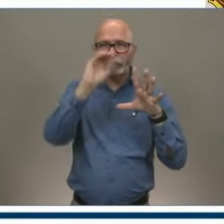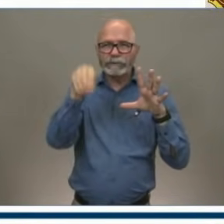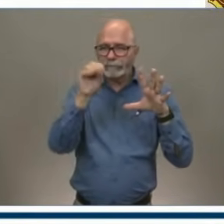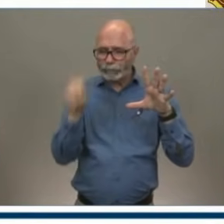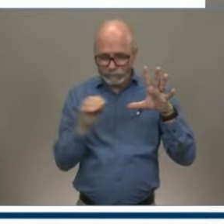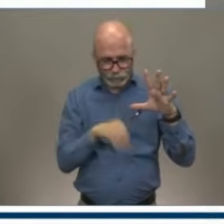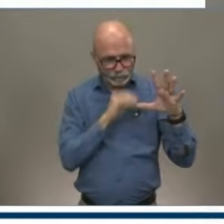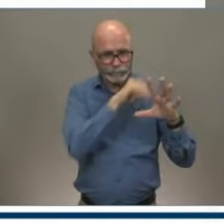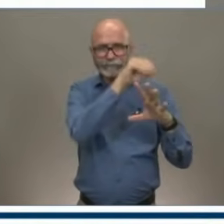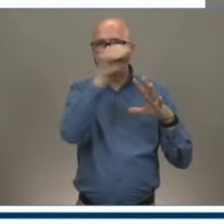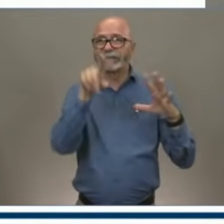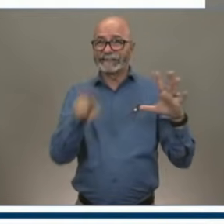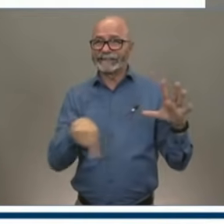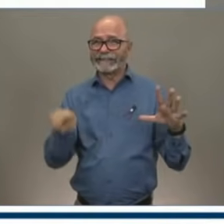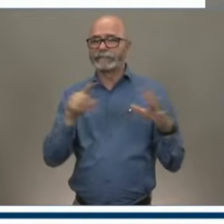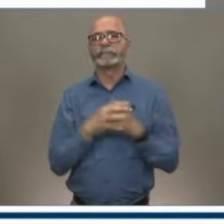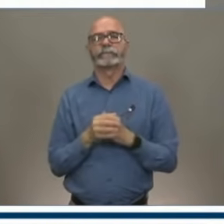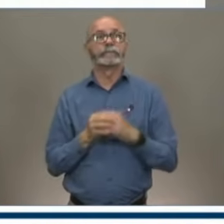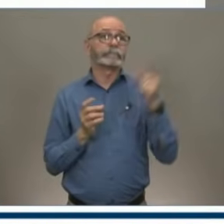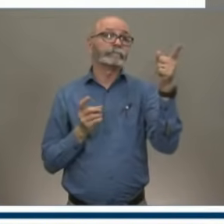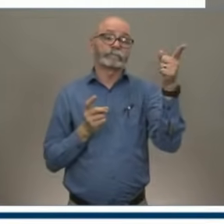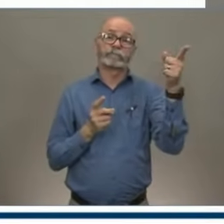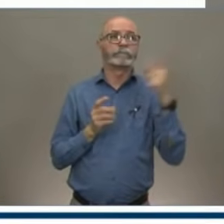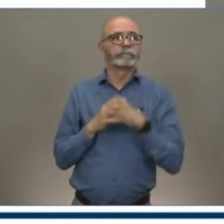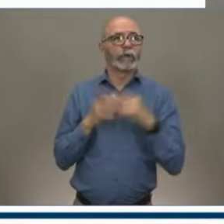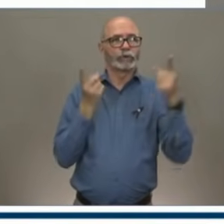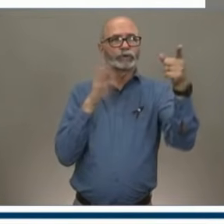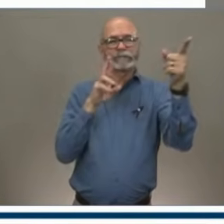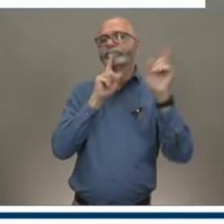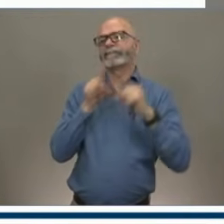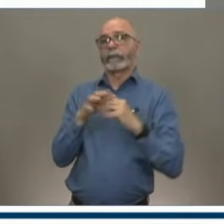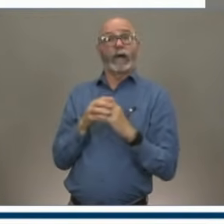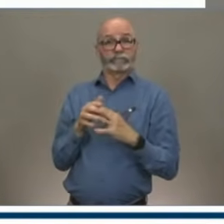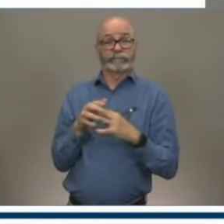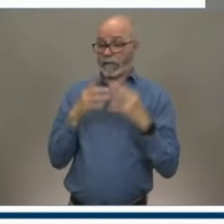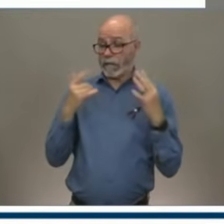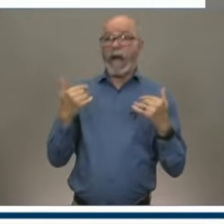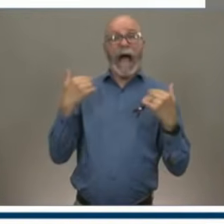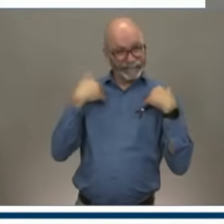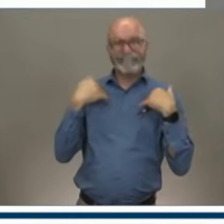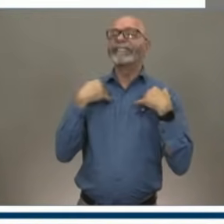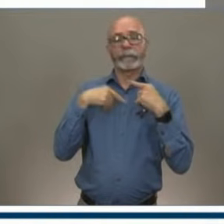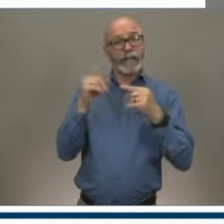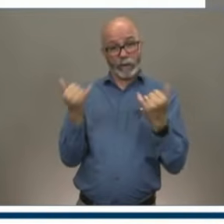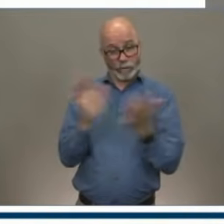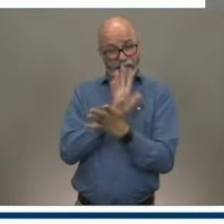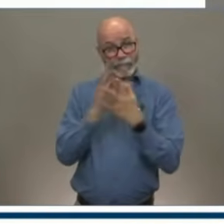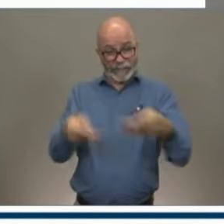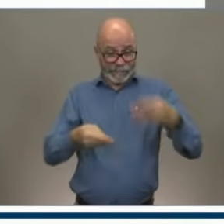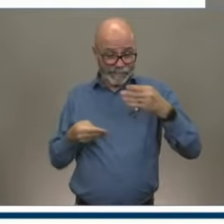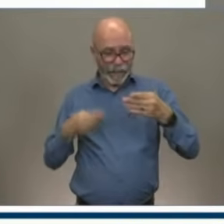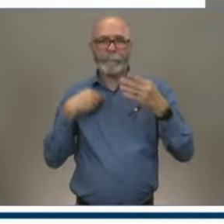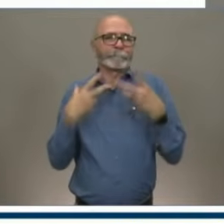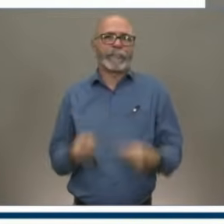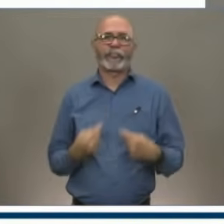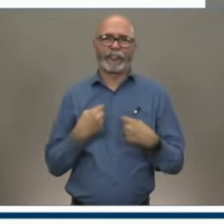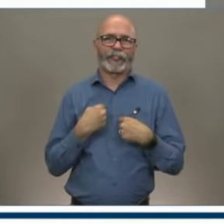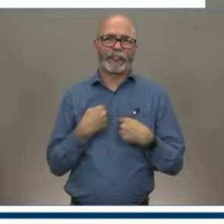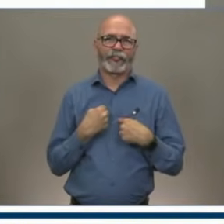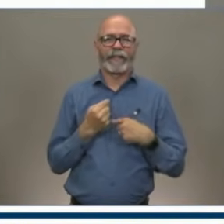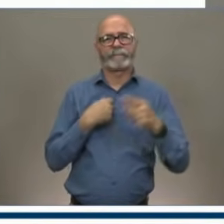keep track of that. I don't have the exact numbers in front of me, but last looking at that yesterday, I think it was around 40% of our